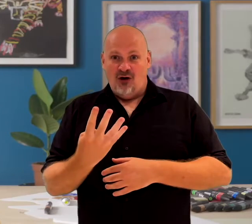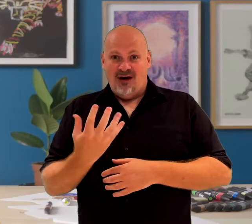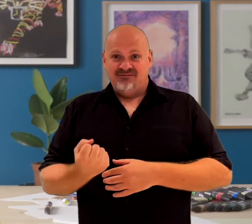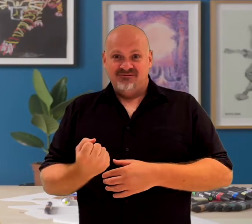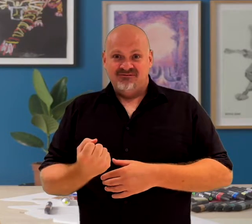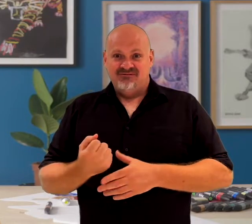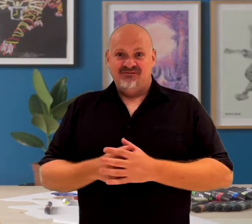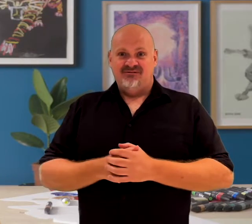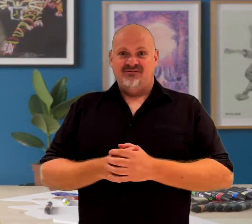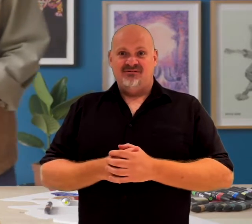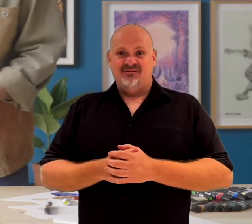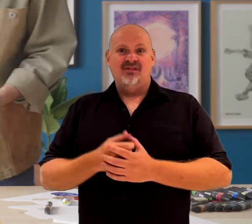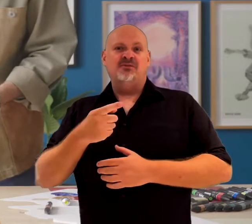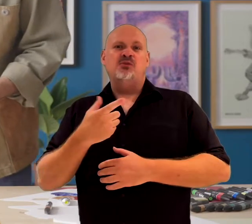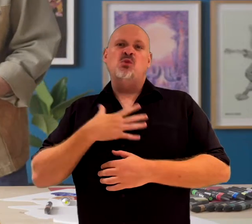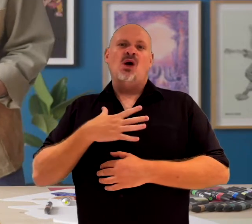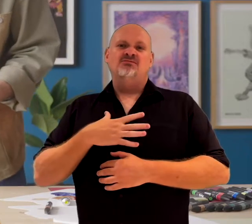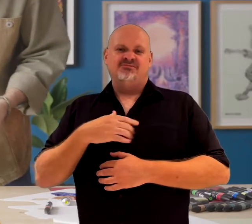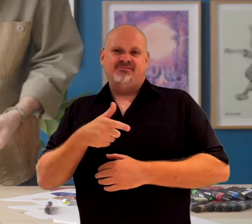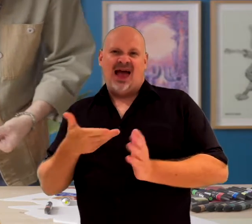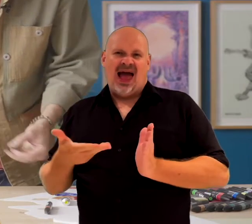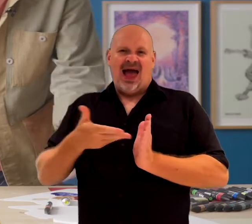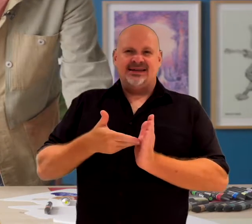then, you want to add something to this one.